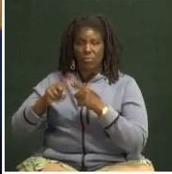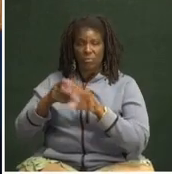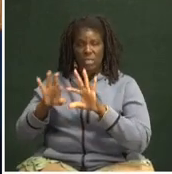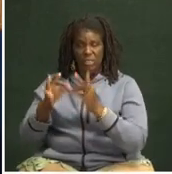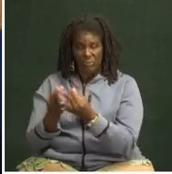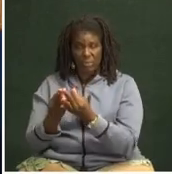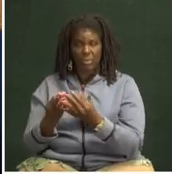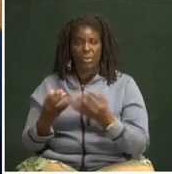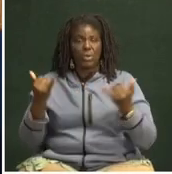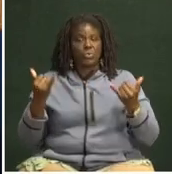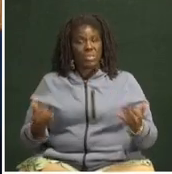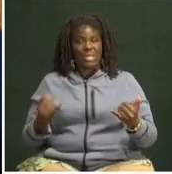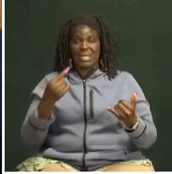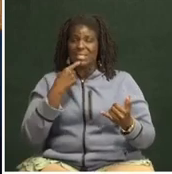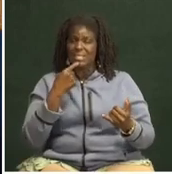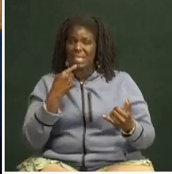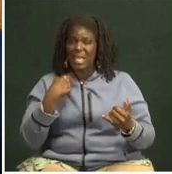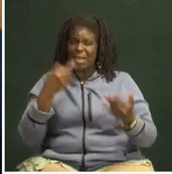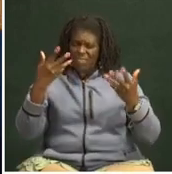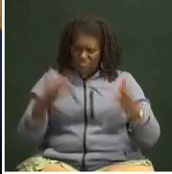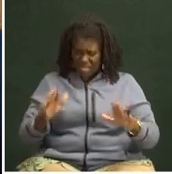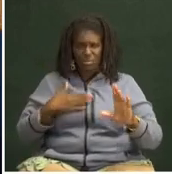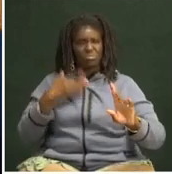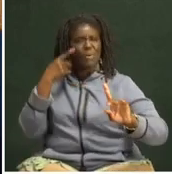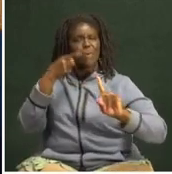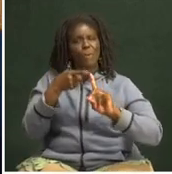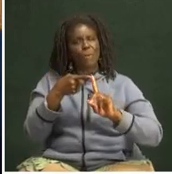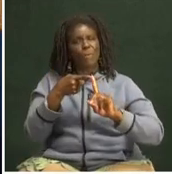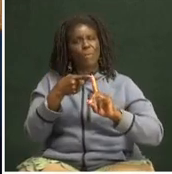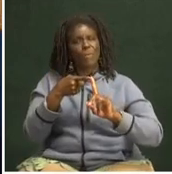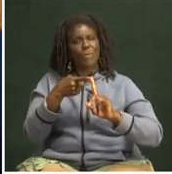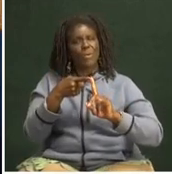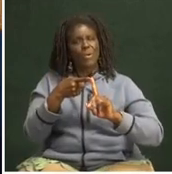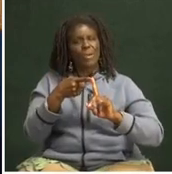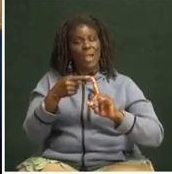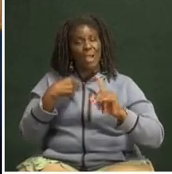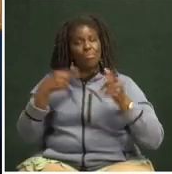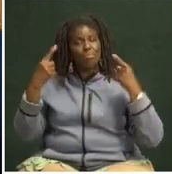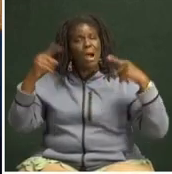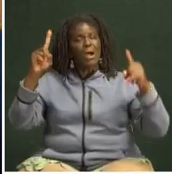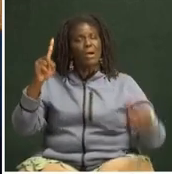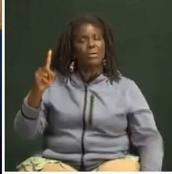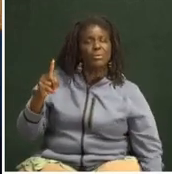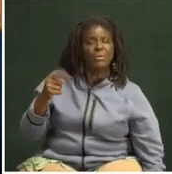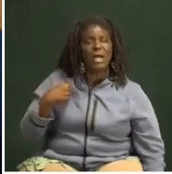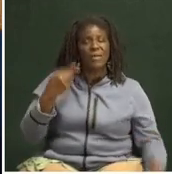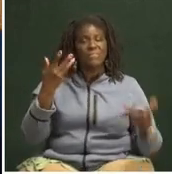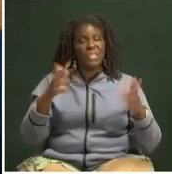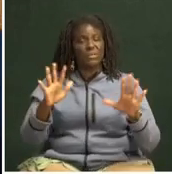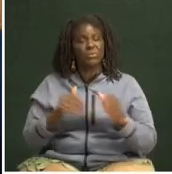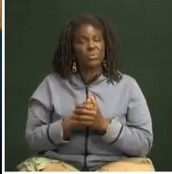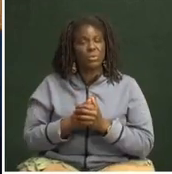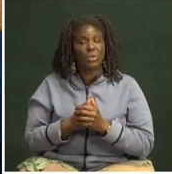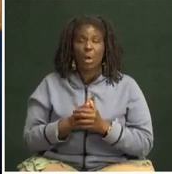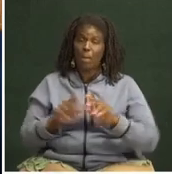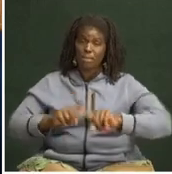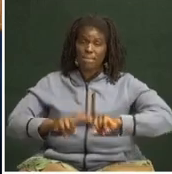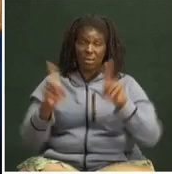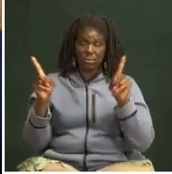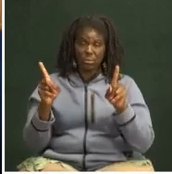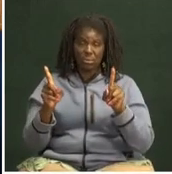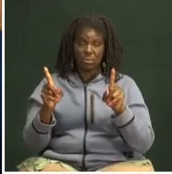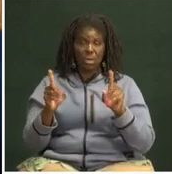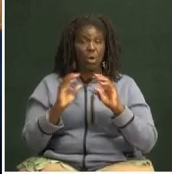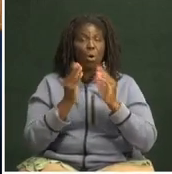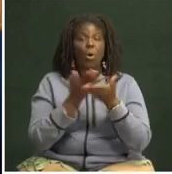It is a day to say, I completed my goal. I made it to the end. I finished. However, there